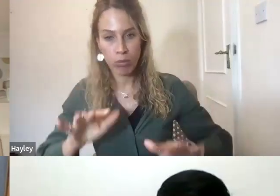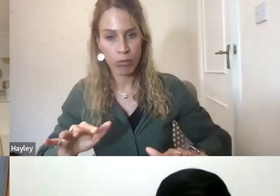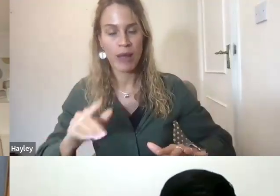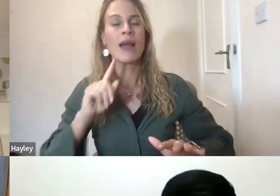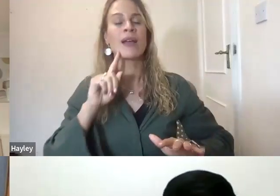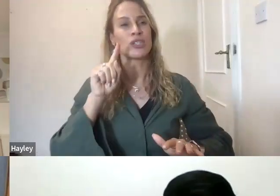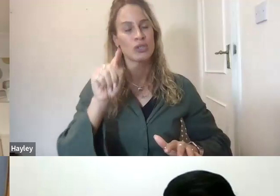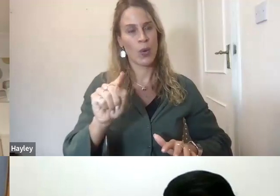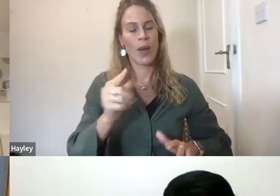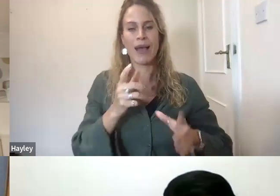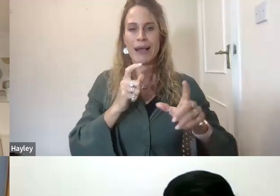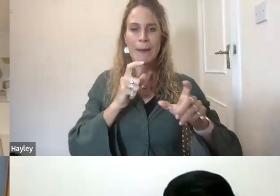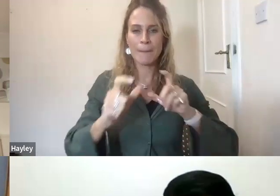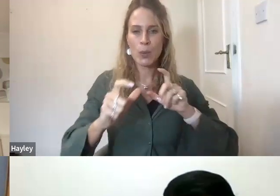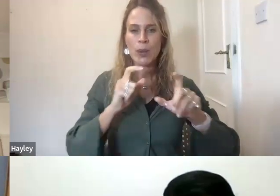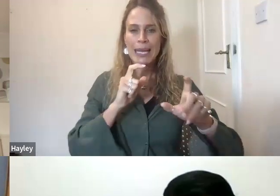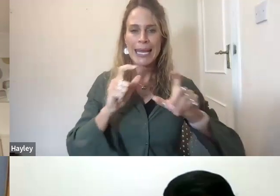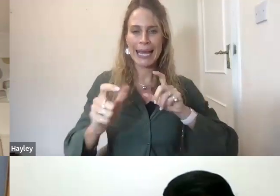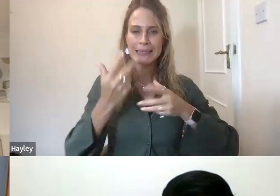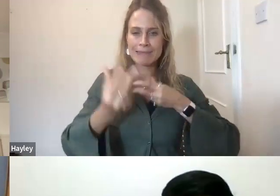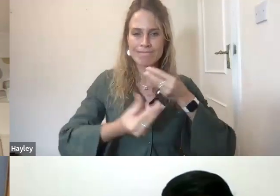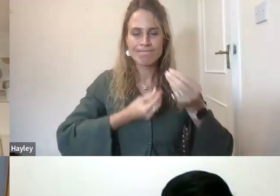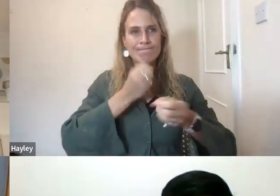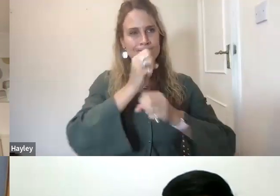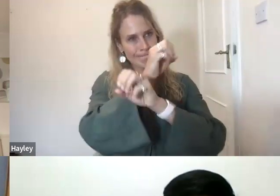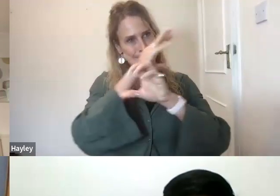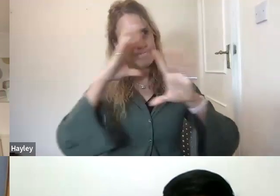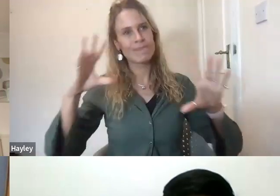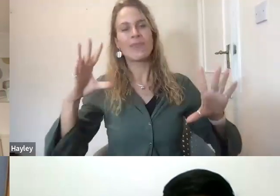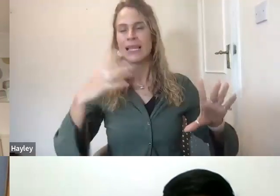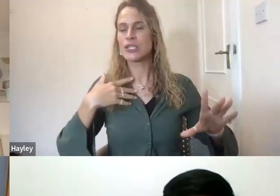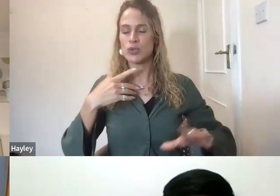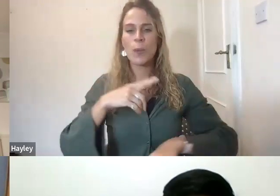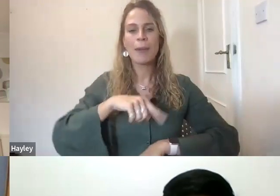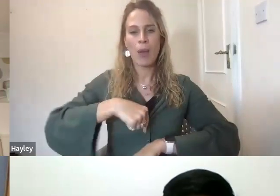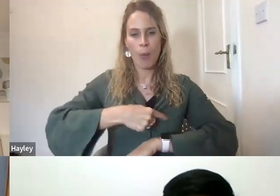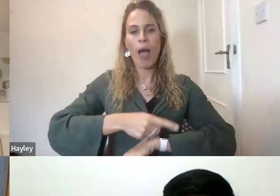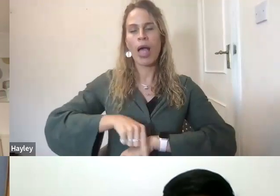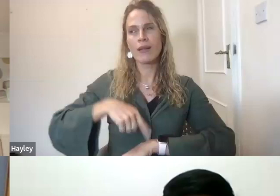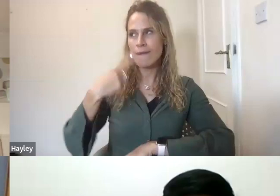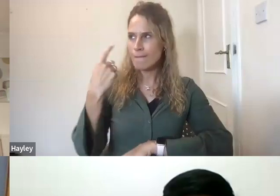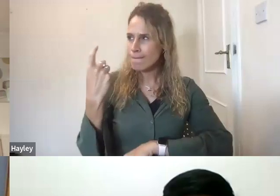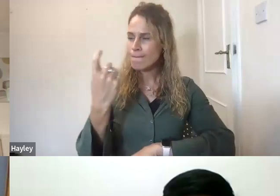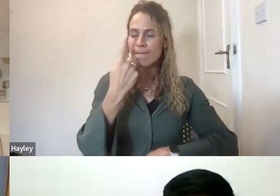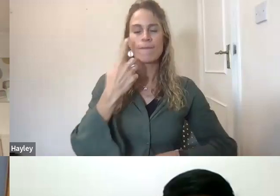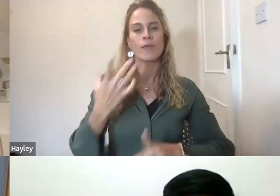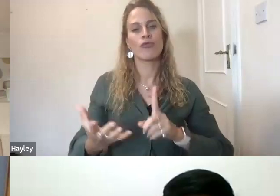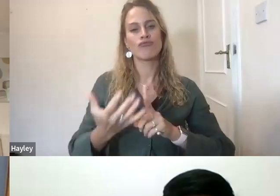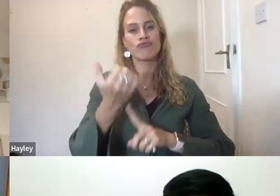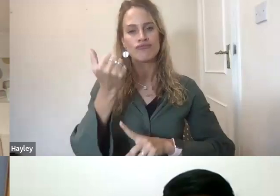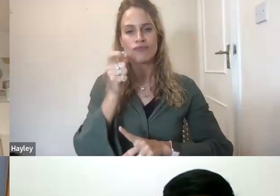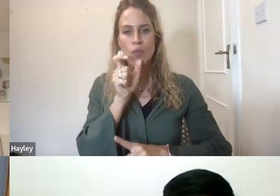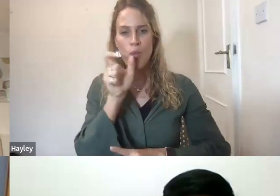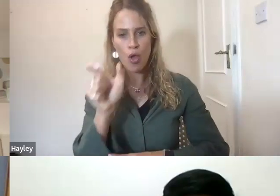communicating the narrative, it took me a while to kind of find the right words to, put the piece together. But